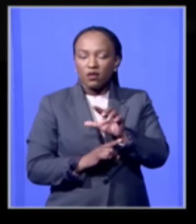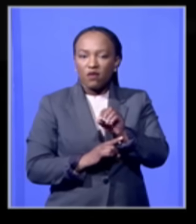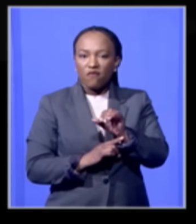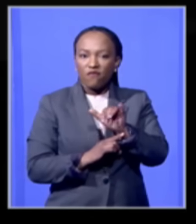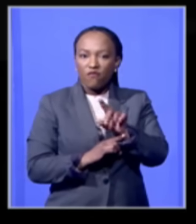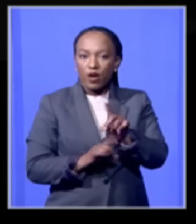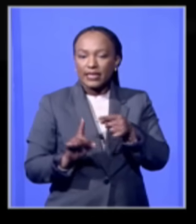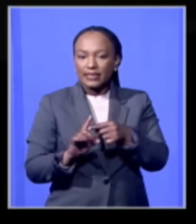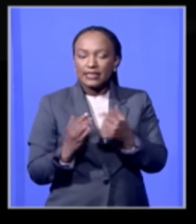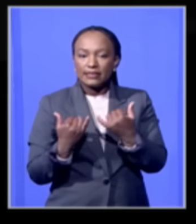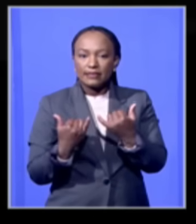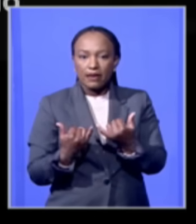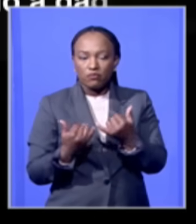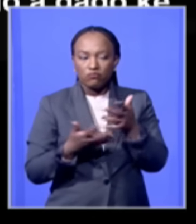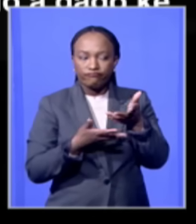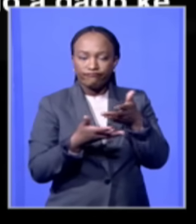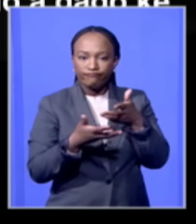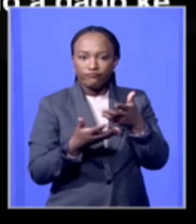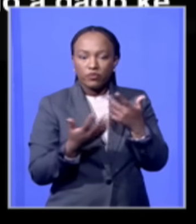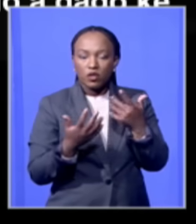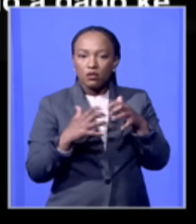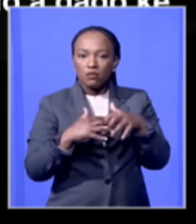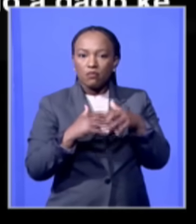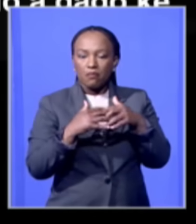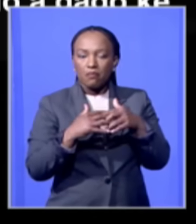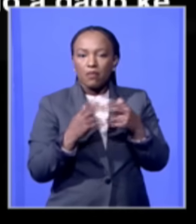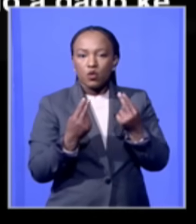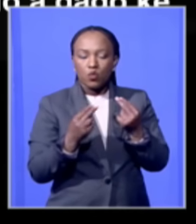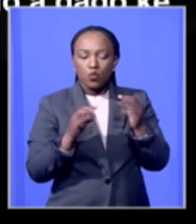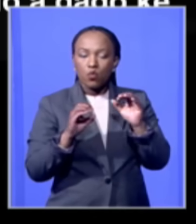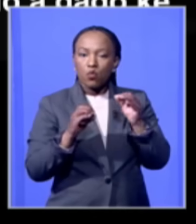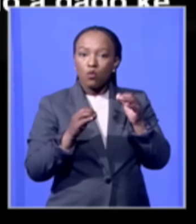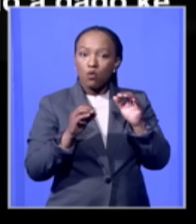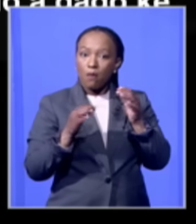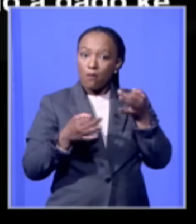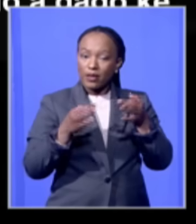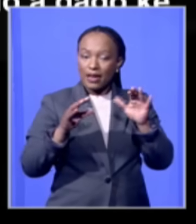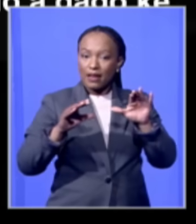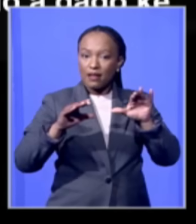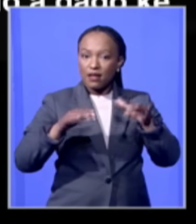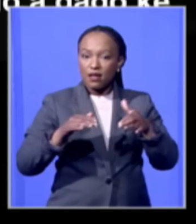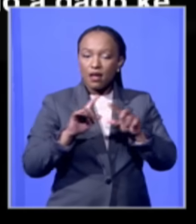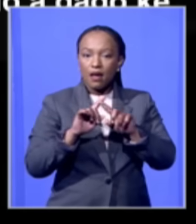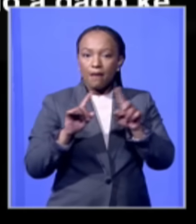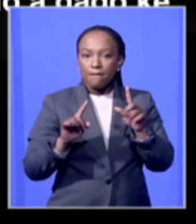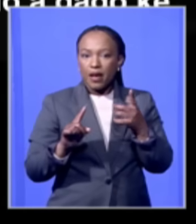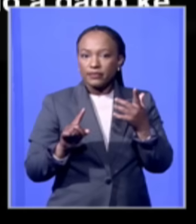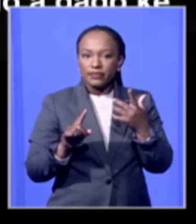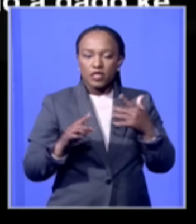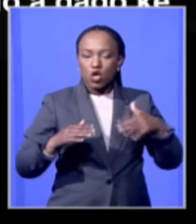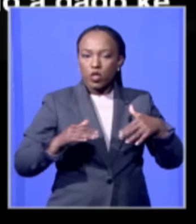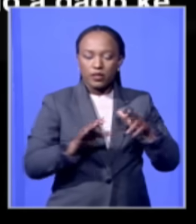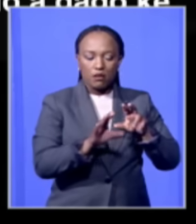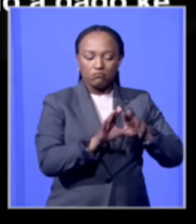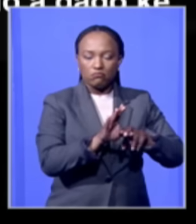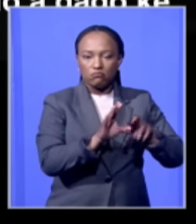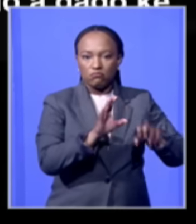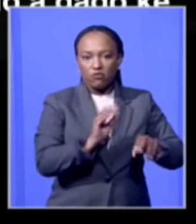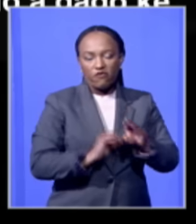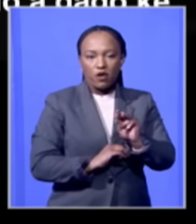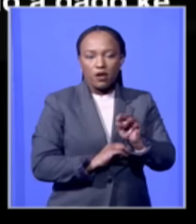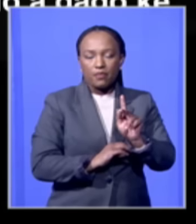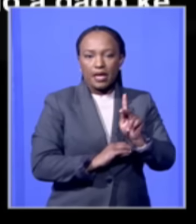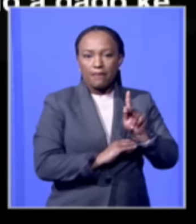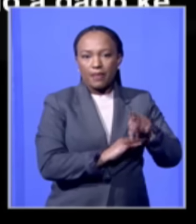le setšhaba mabapi le go hloma mokgatlo wo mmuso wa dipolotiki le ge go le bjalo ga se nka etokolola ka gare ga mokgatlo wo wa